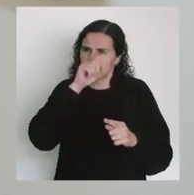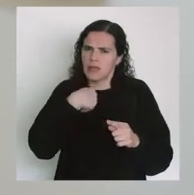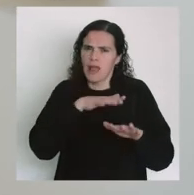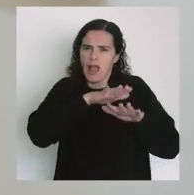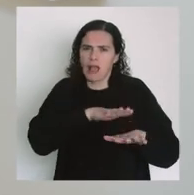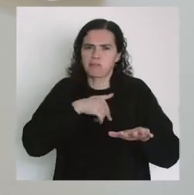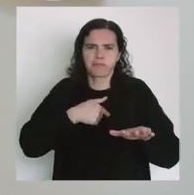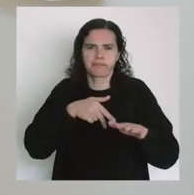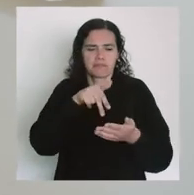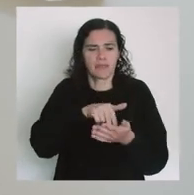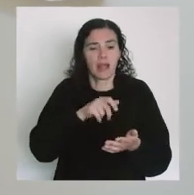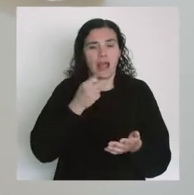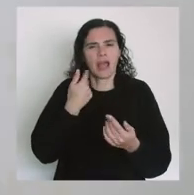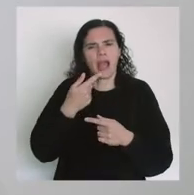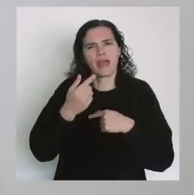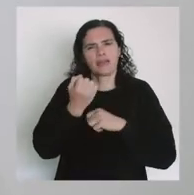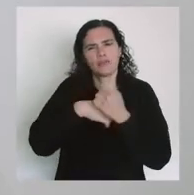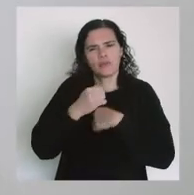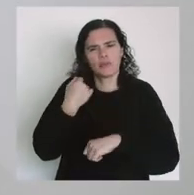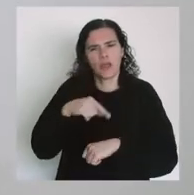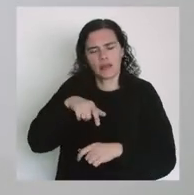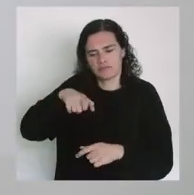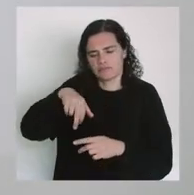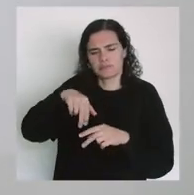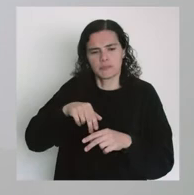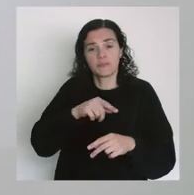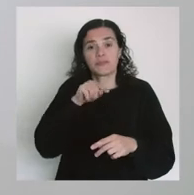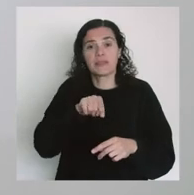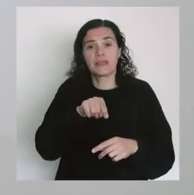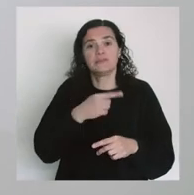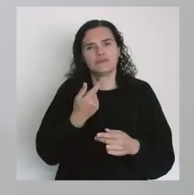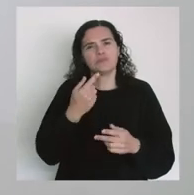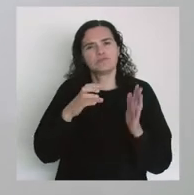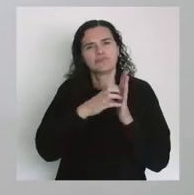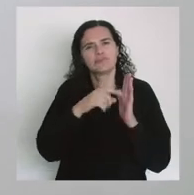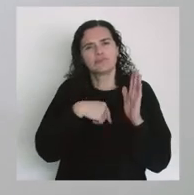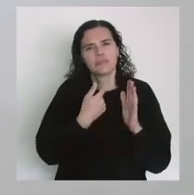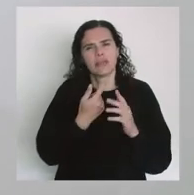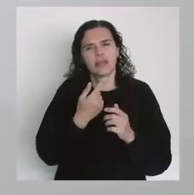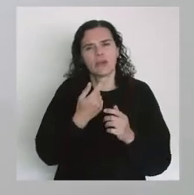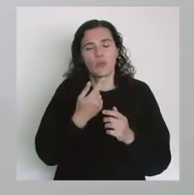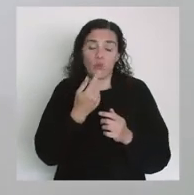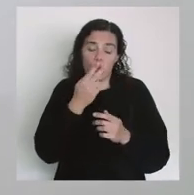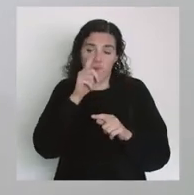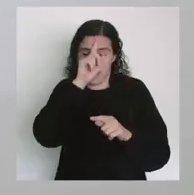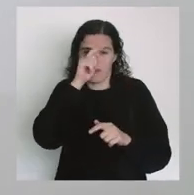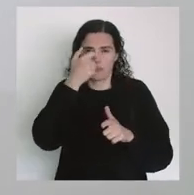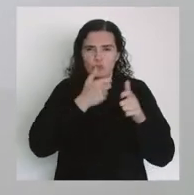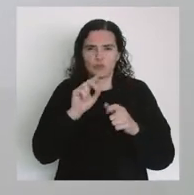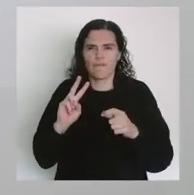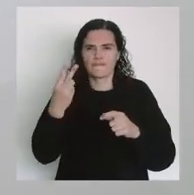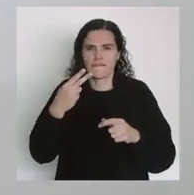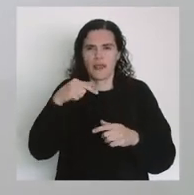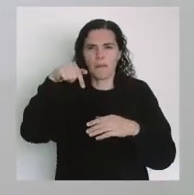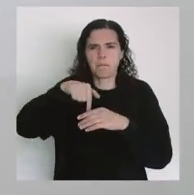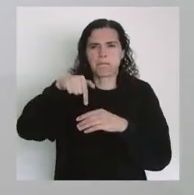active, lifting the legs. It's actually, when they talk about it, they signal that it's a horse with two people inside.